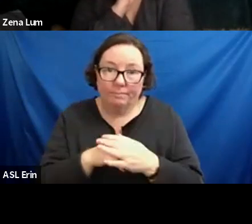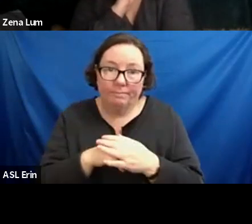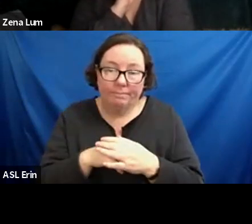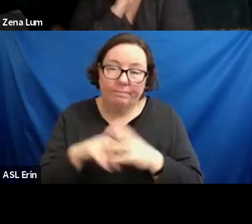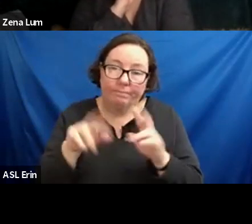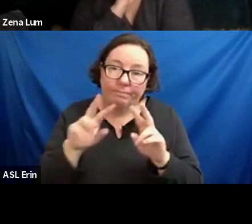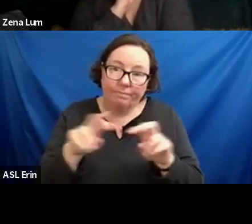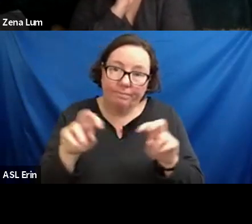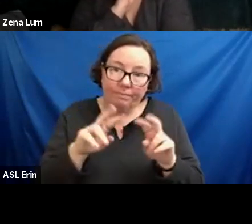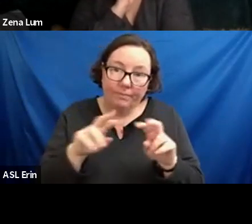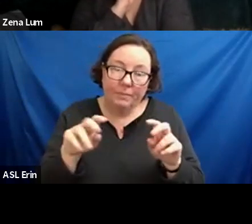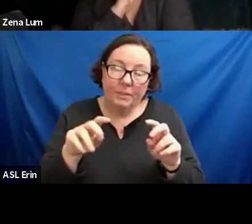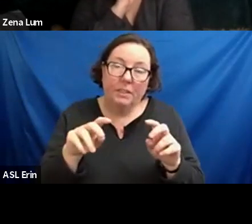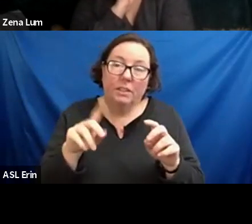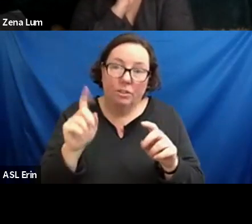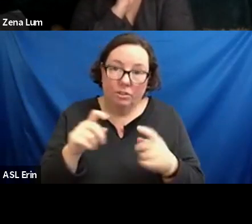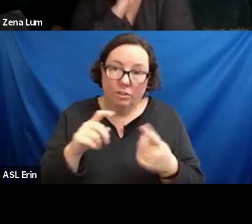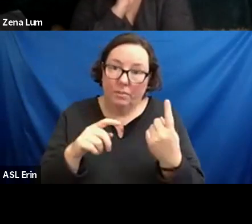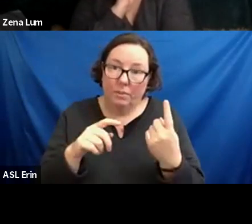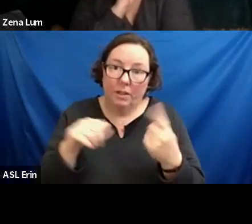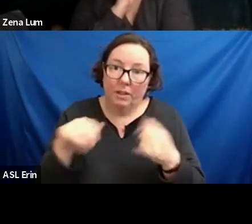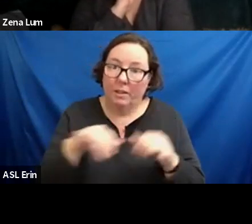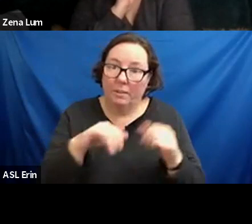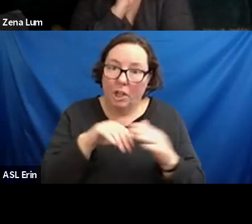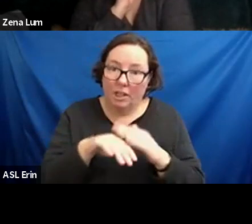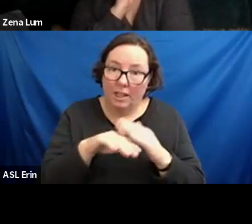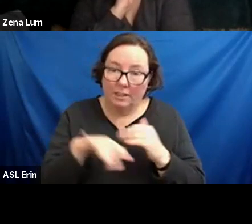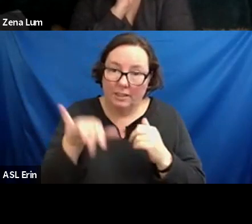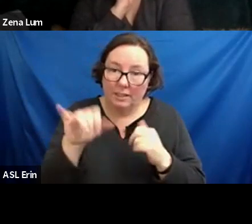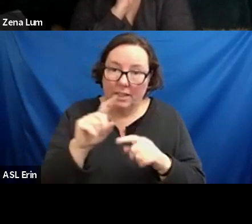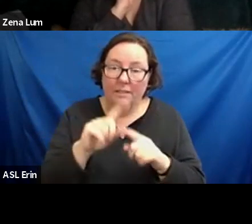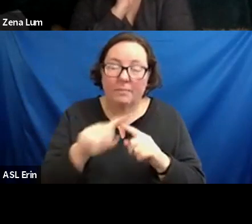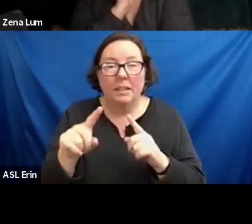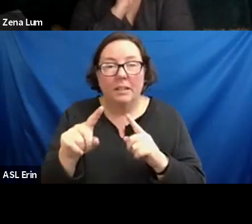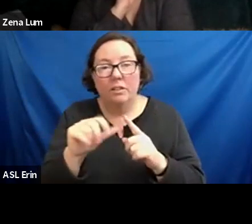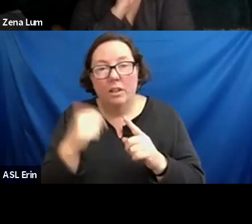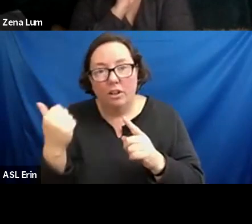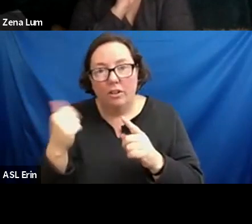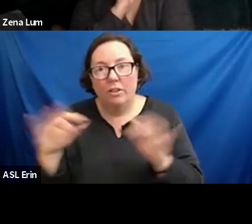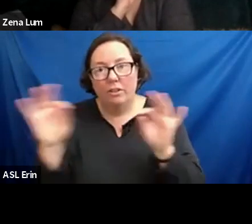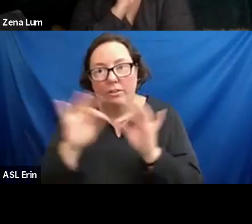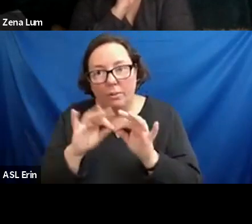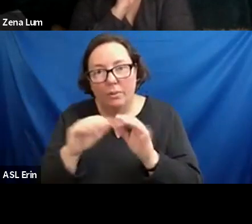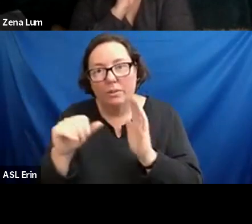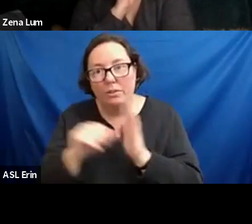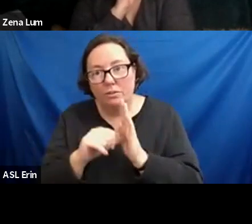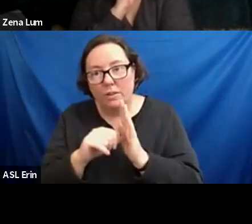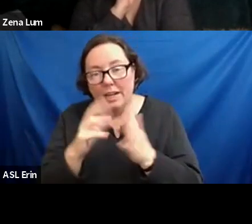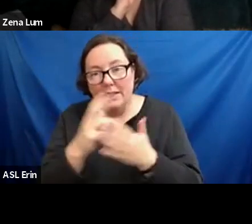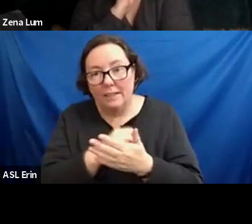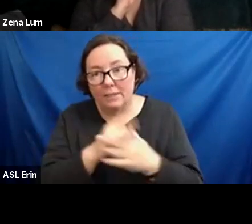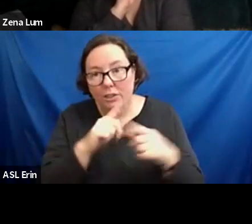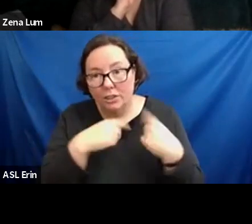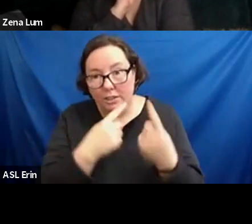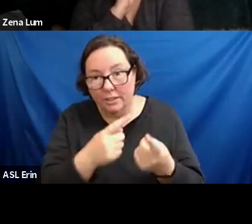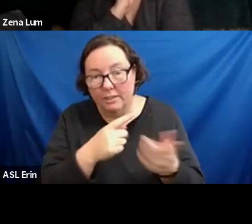assessment should be that thing that everyone accesses. But there's also so much importance in the grades that students earn.